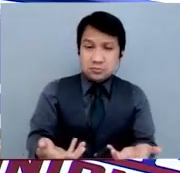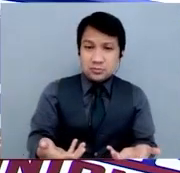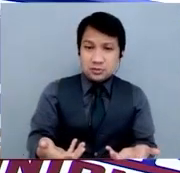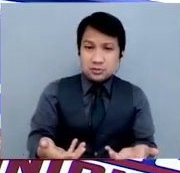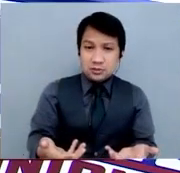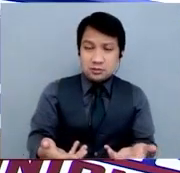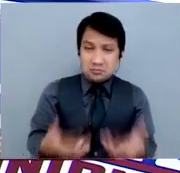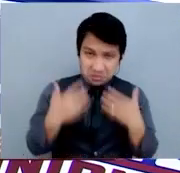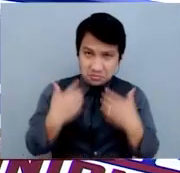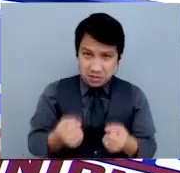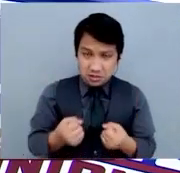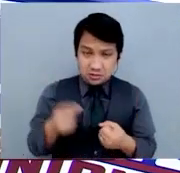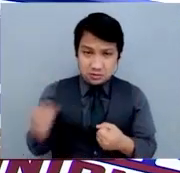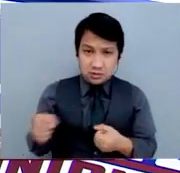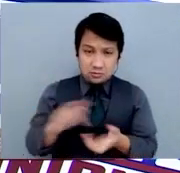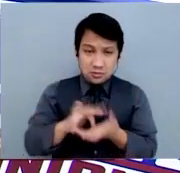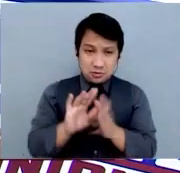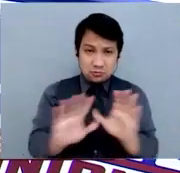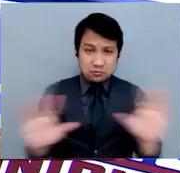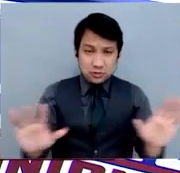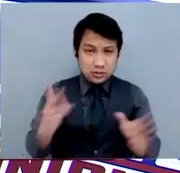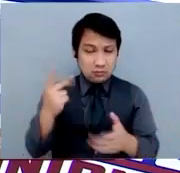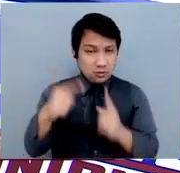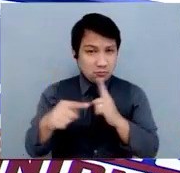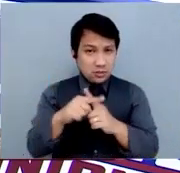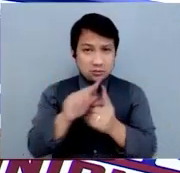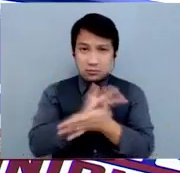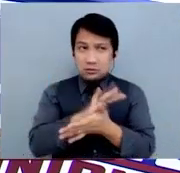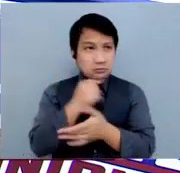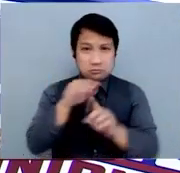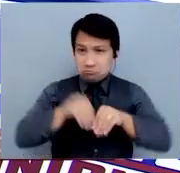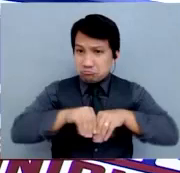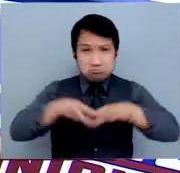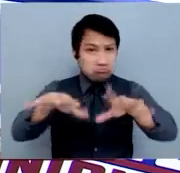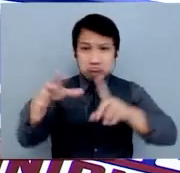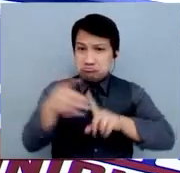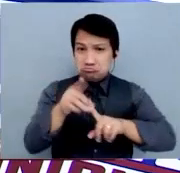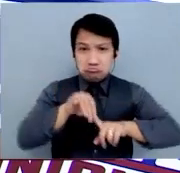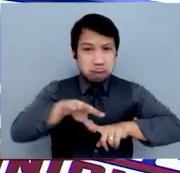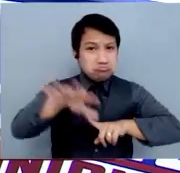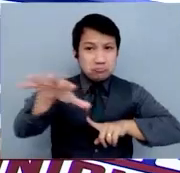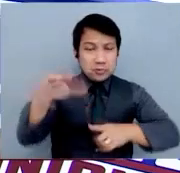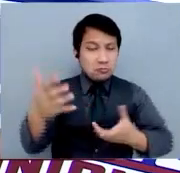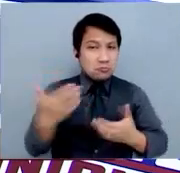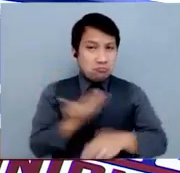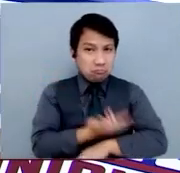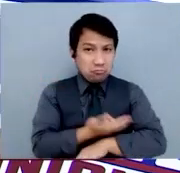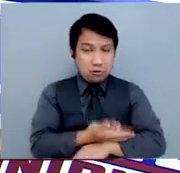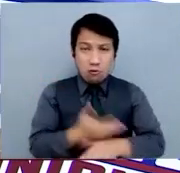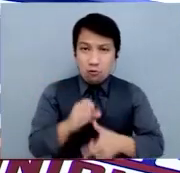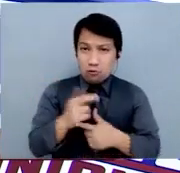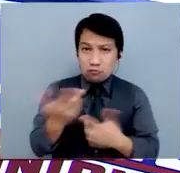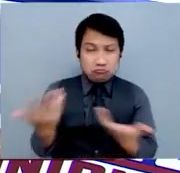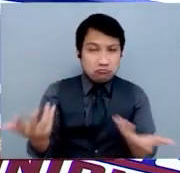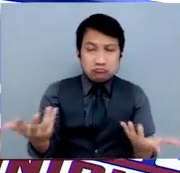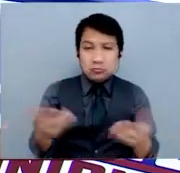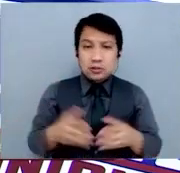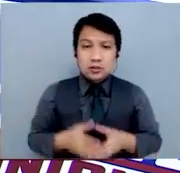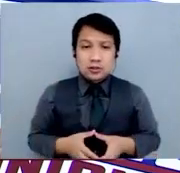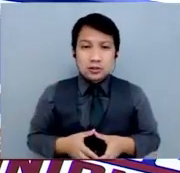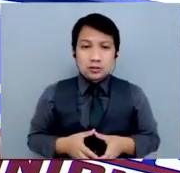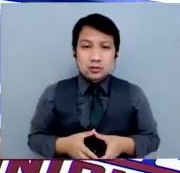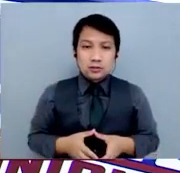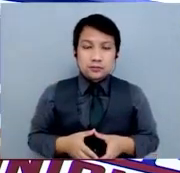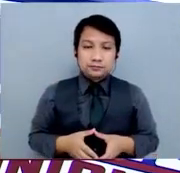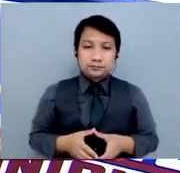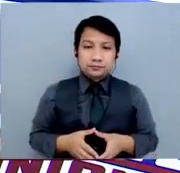magaling na yung healthcare worker of COVID at hindi siya makakapanghawa o hindi siya magre-relapse or anything like that? Well,